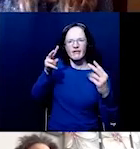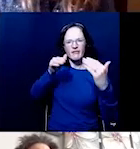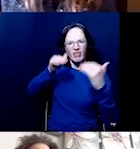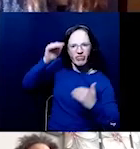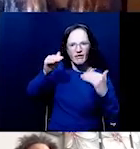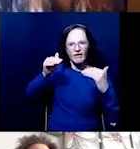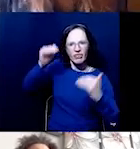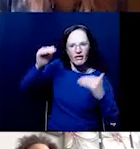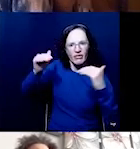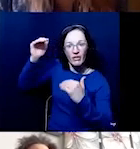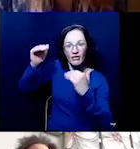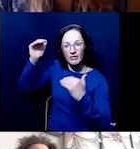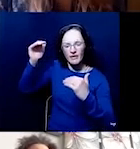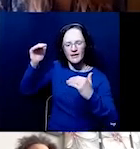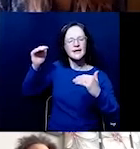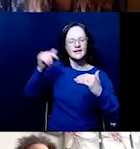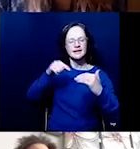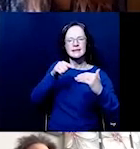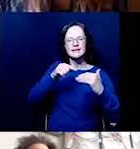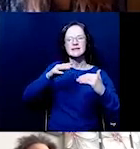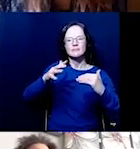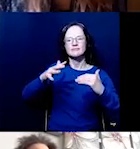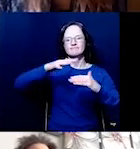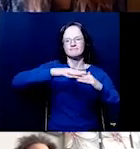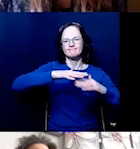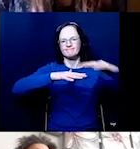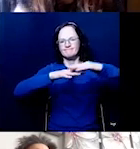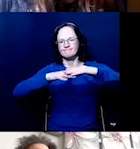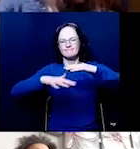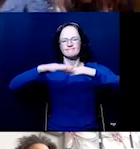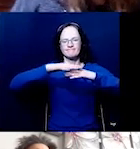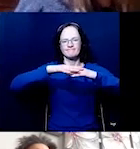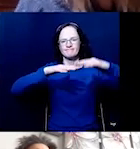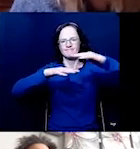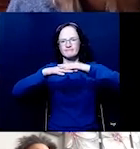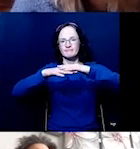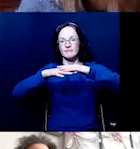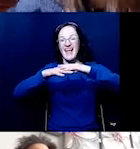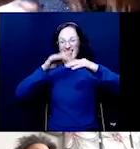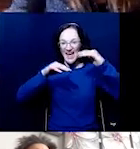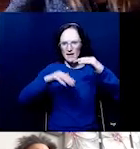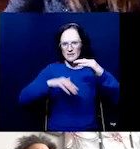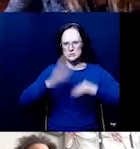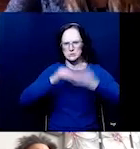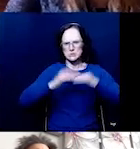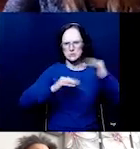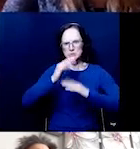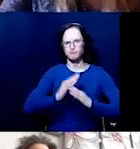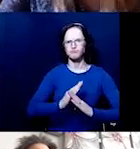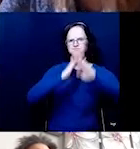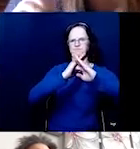compound themselves, and they create obstacles that often are not understood within conventional ways of